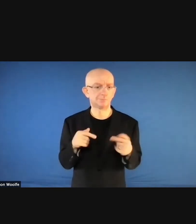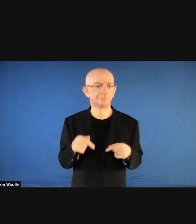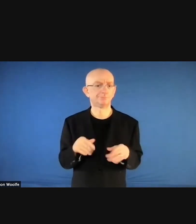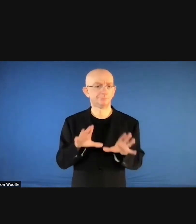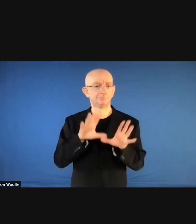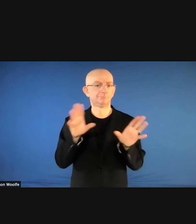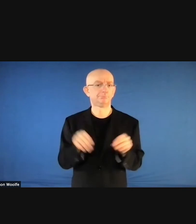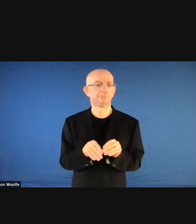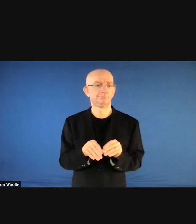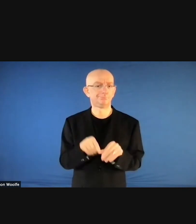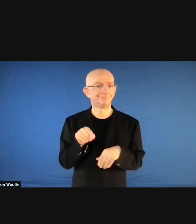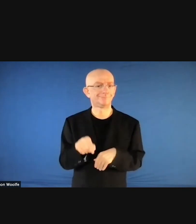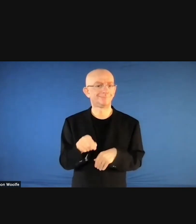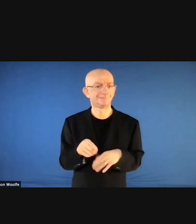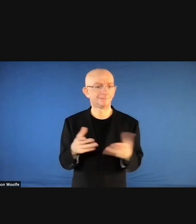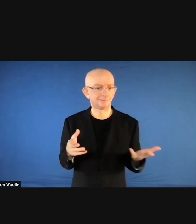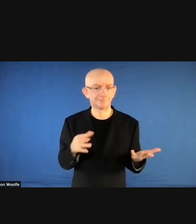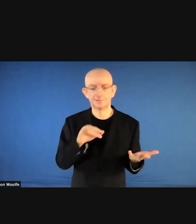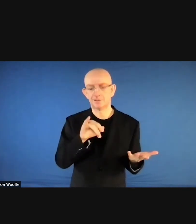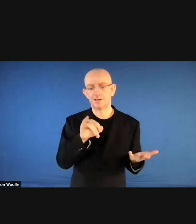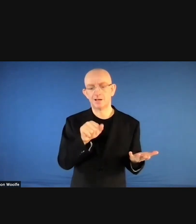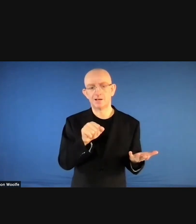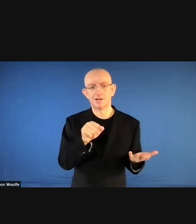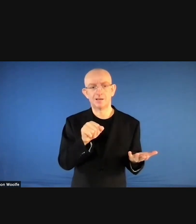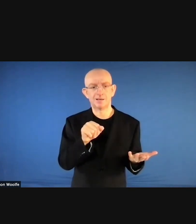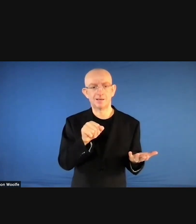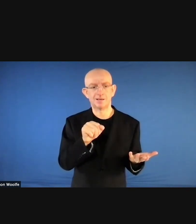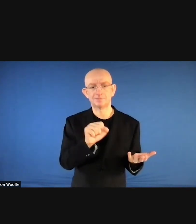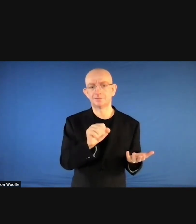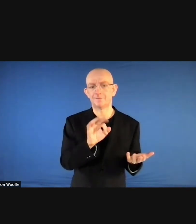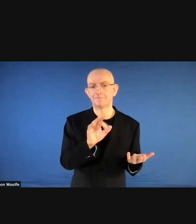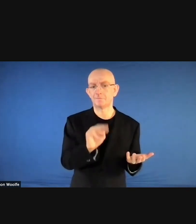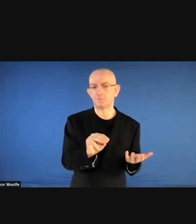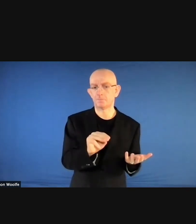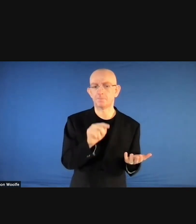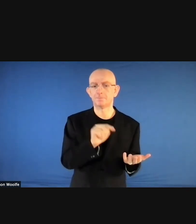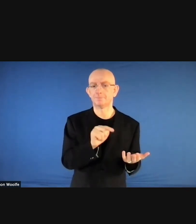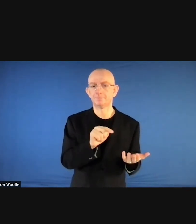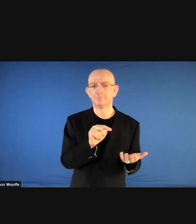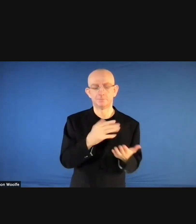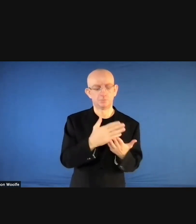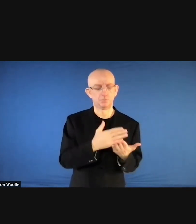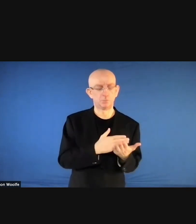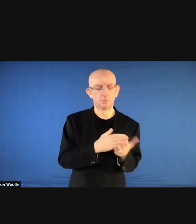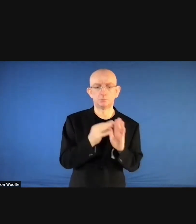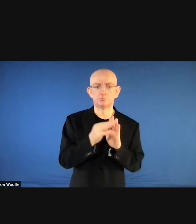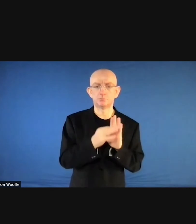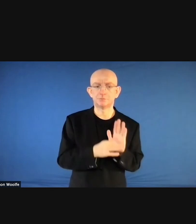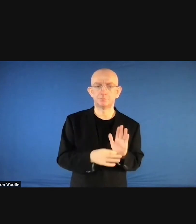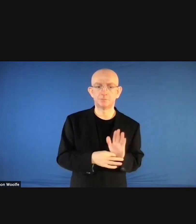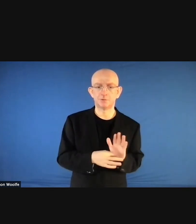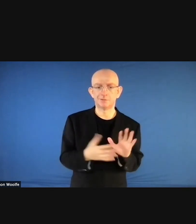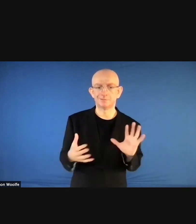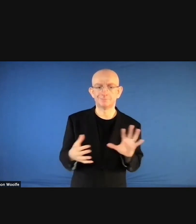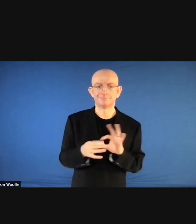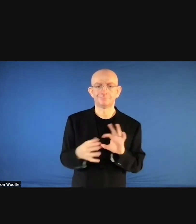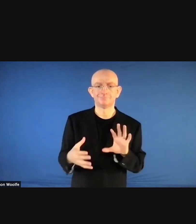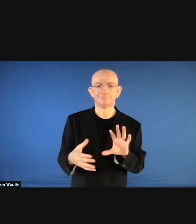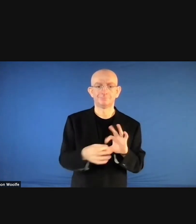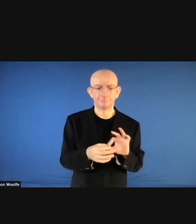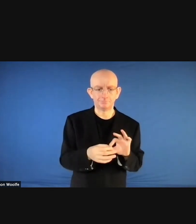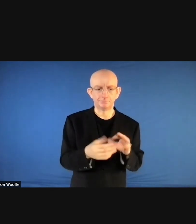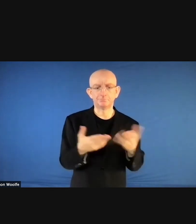the principle of partnership. For example, from Bruno in the Netherlands, we have the question, how do you